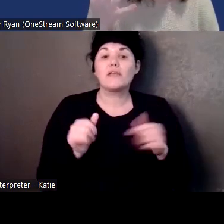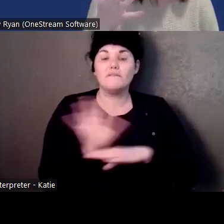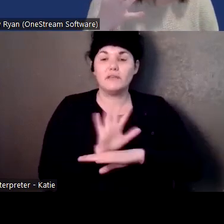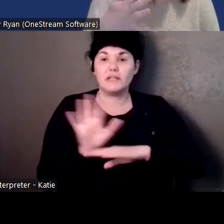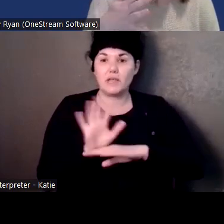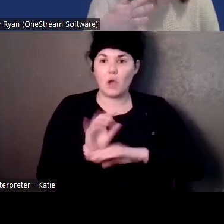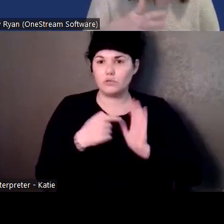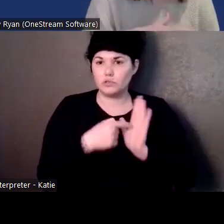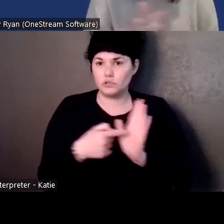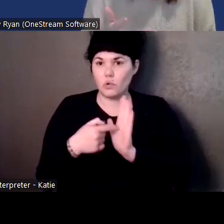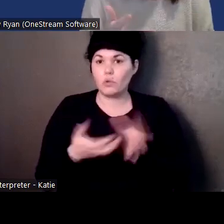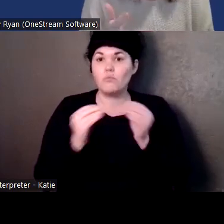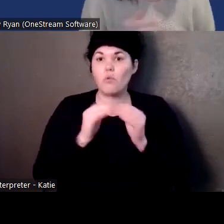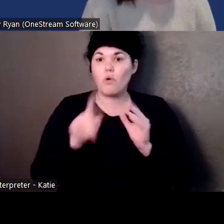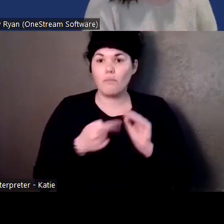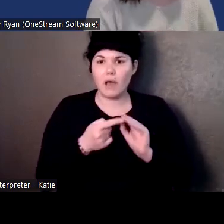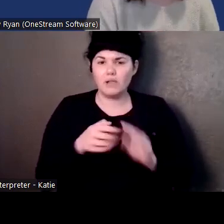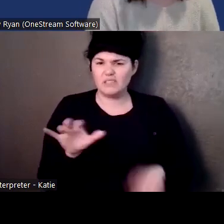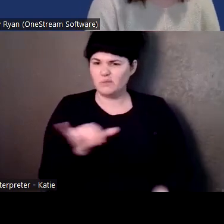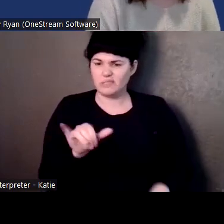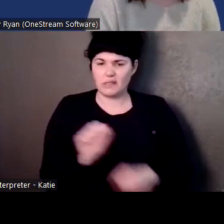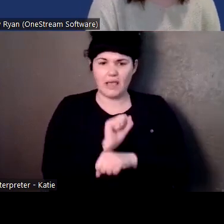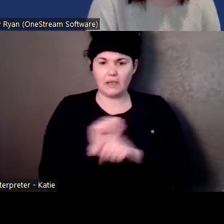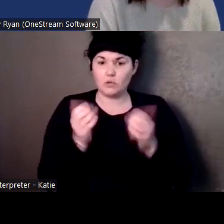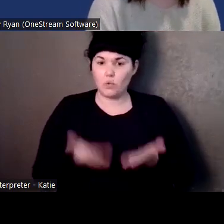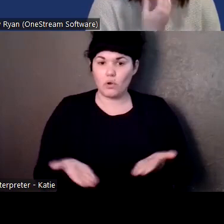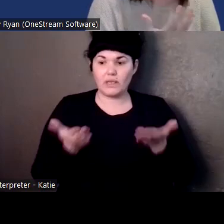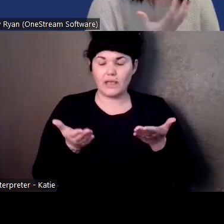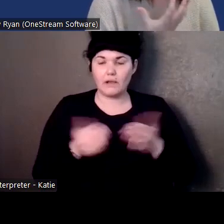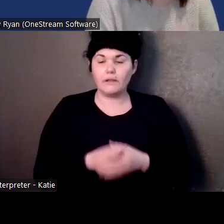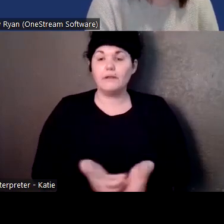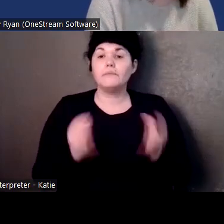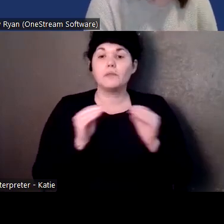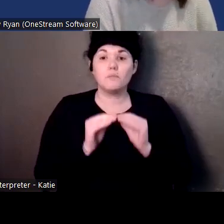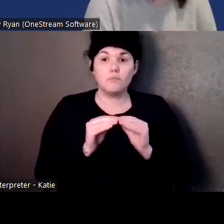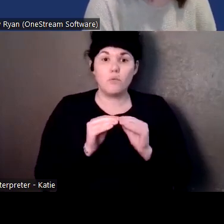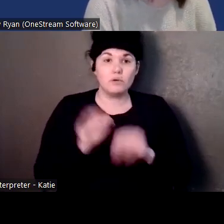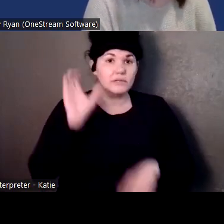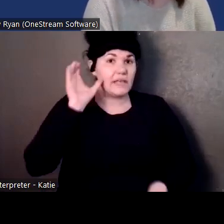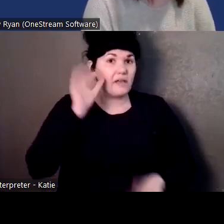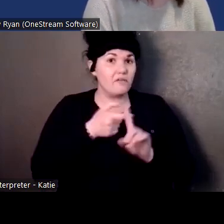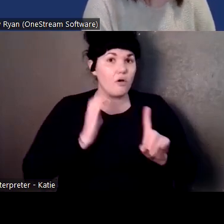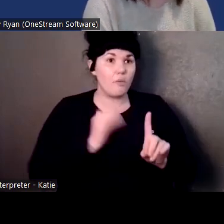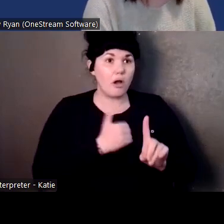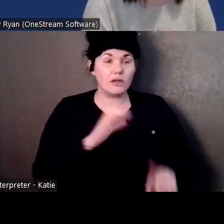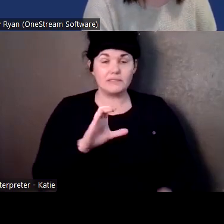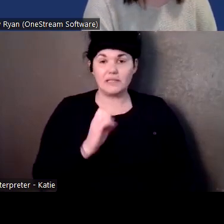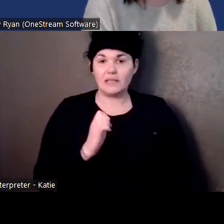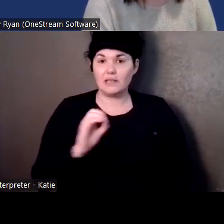little bit more about what is it like to work here, a little bit more to hear from our CEO too, and our head